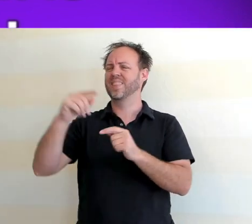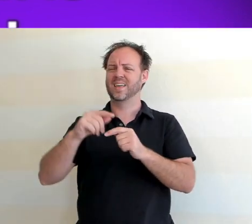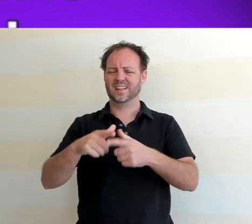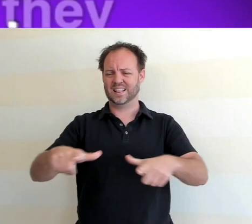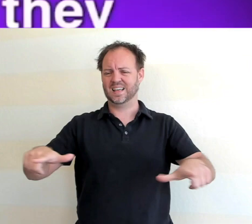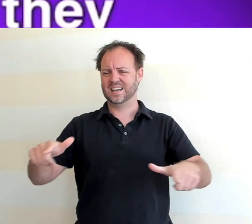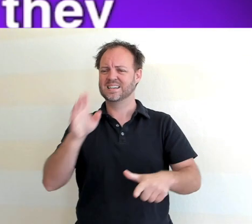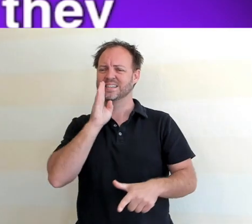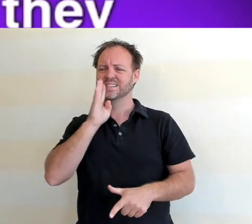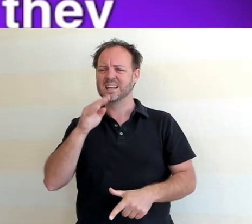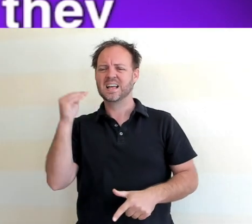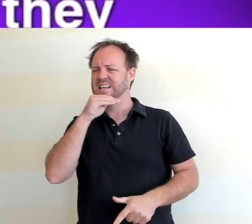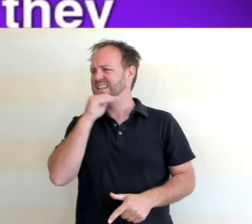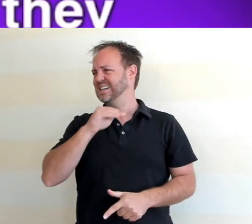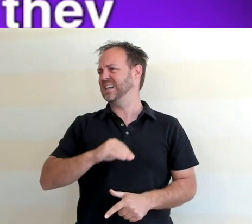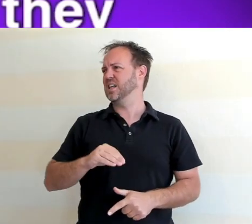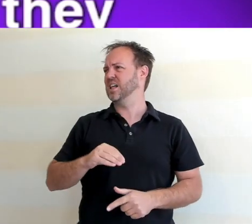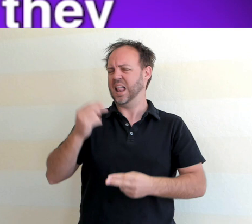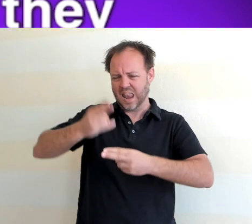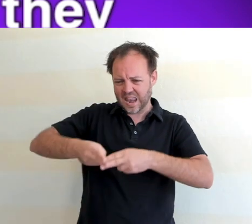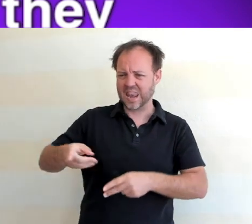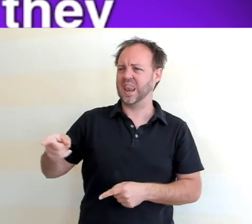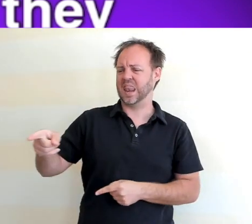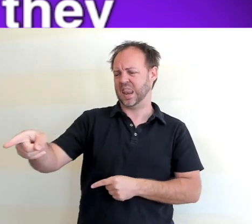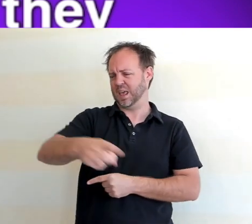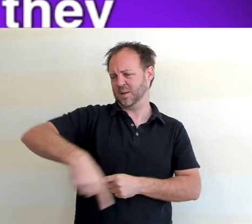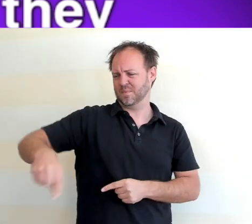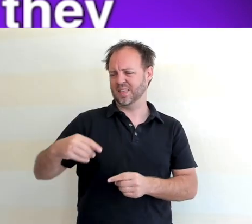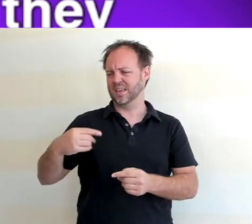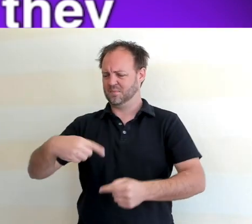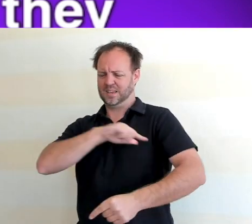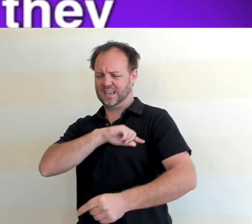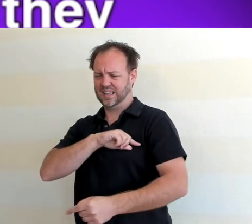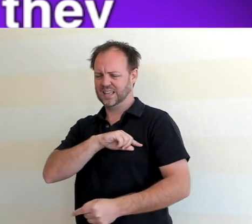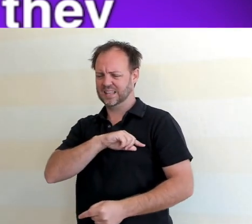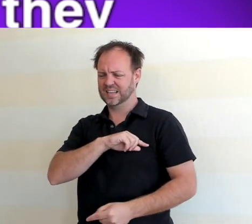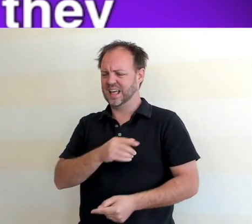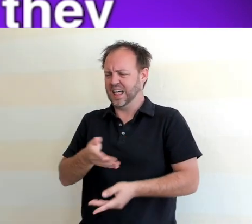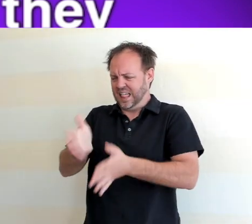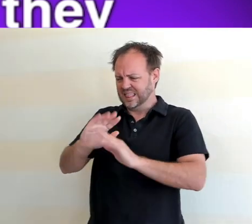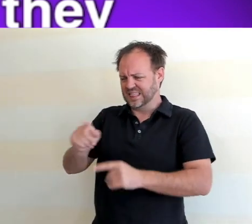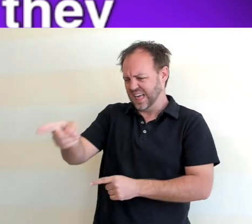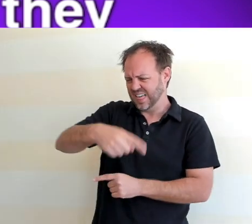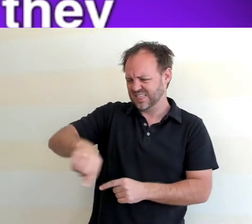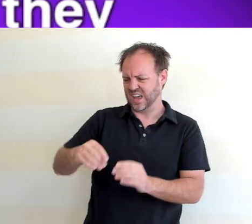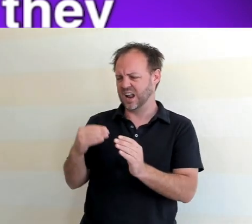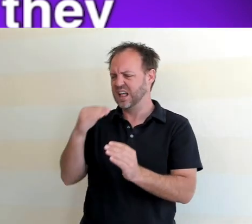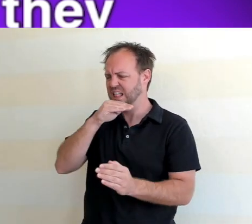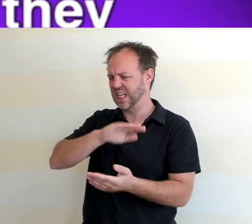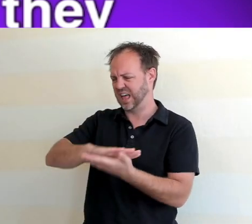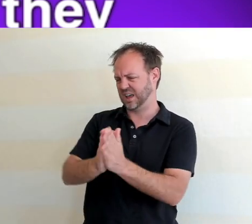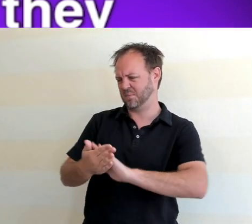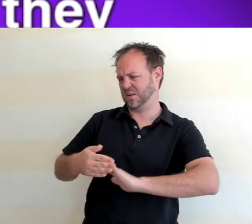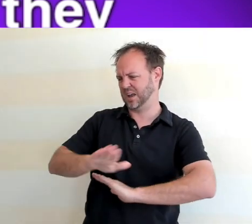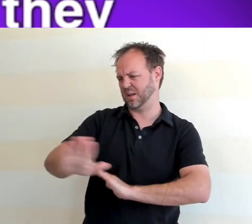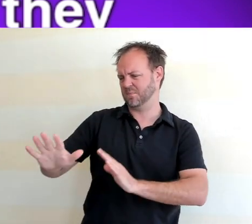speak deceit. Declare them guilty, O God. Let their intrigues be their